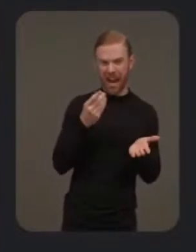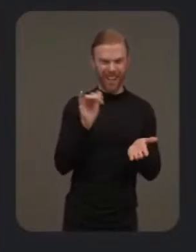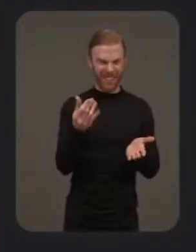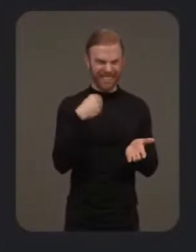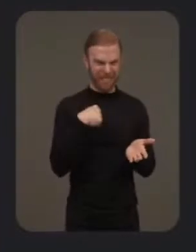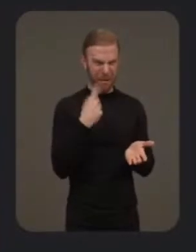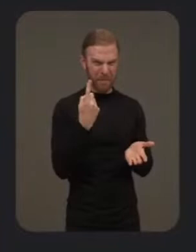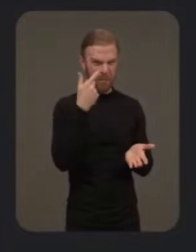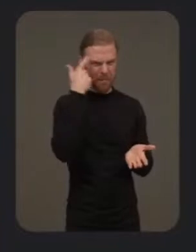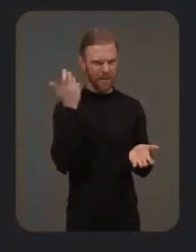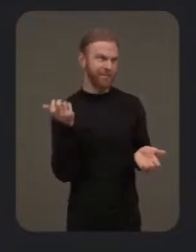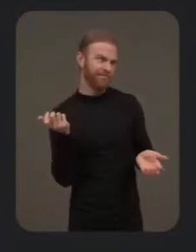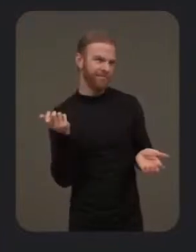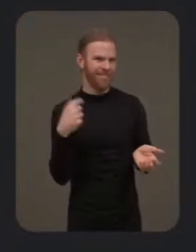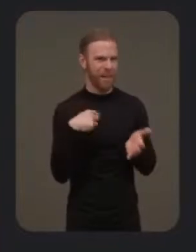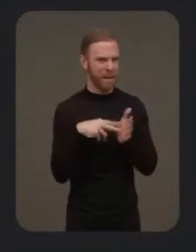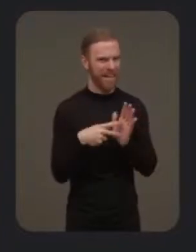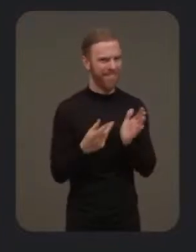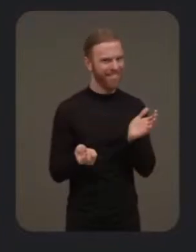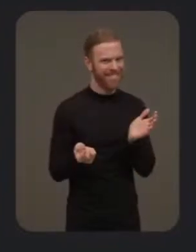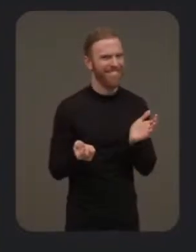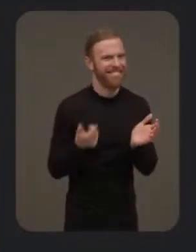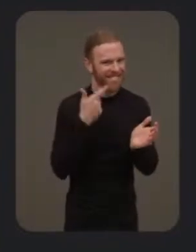Because, I mean,